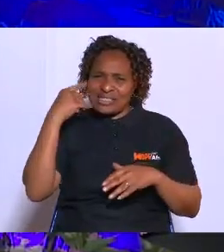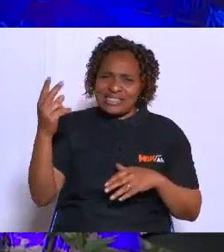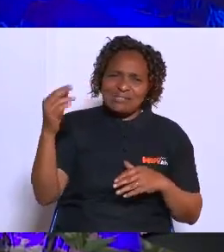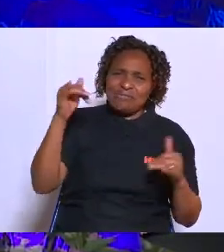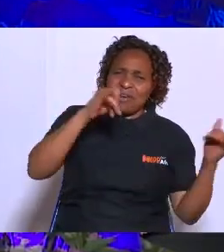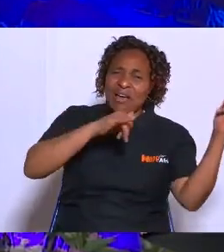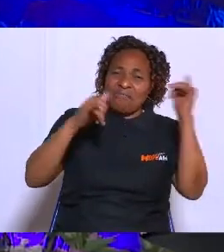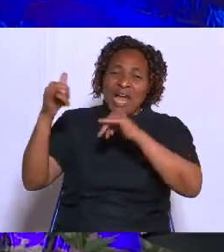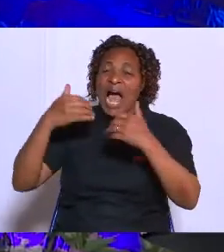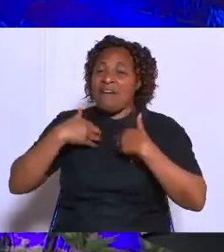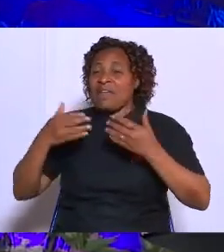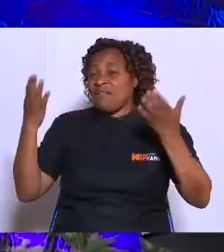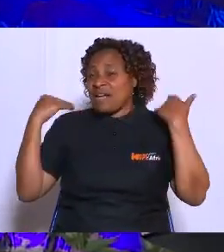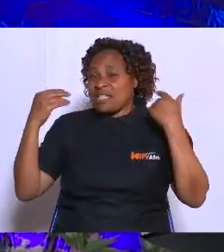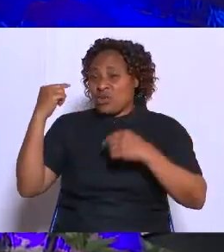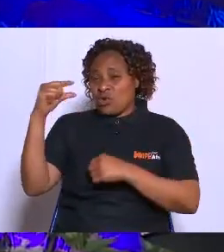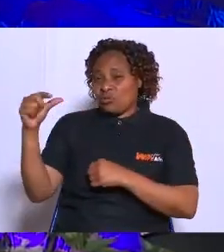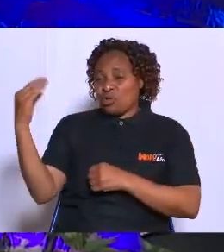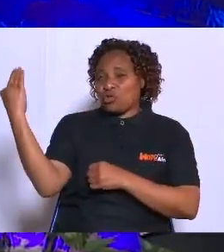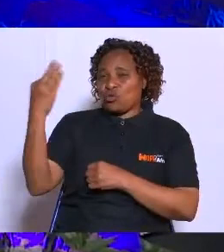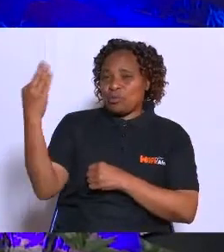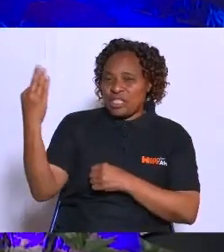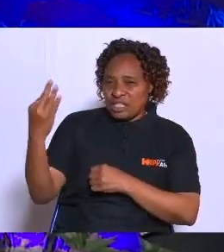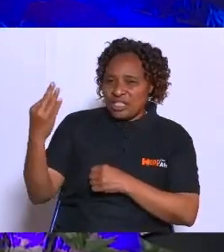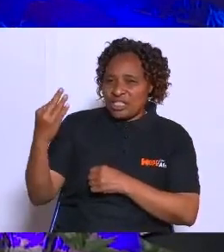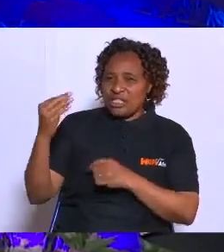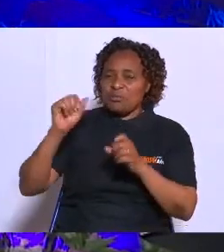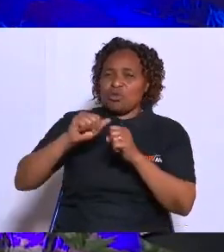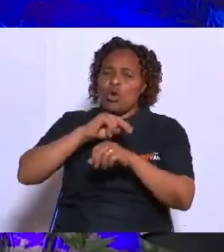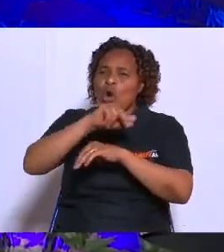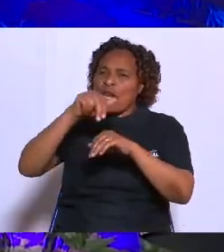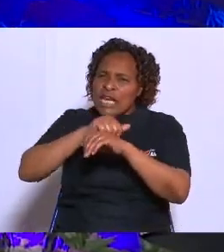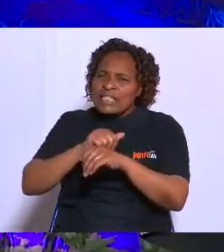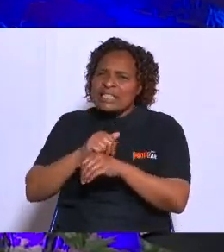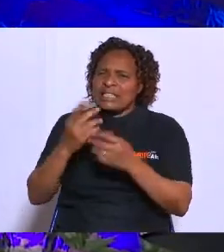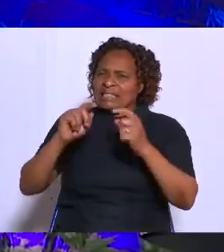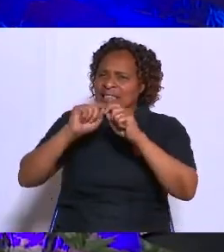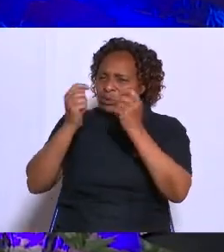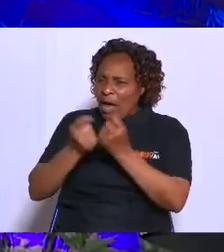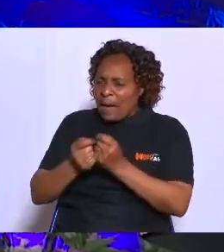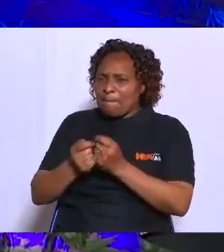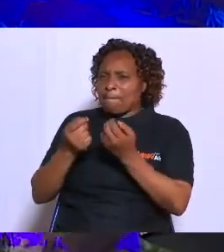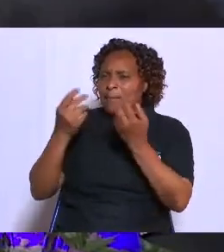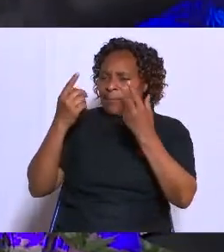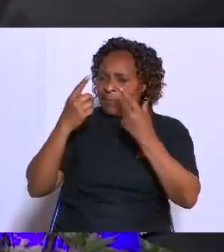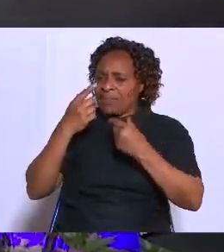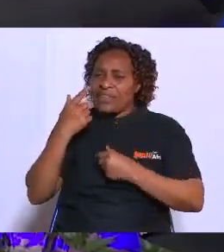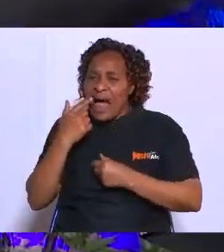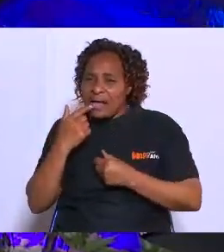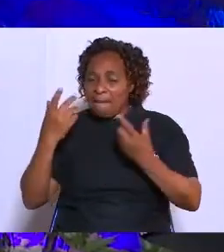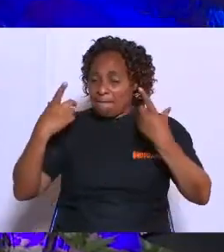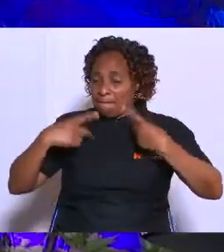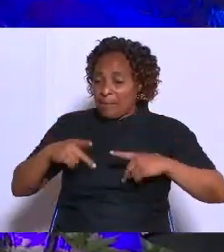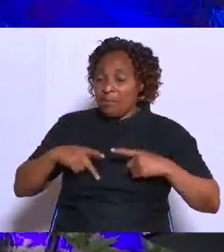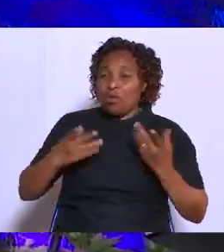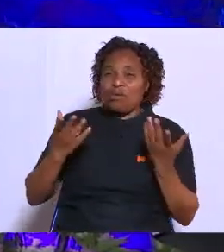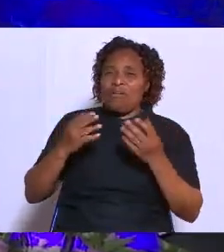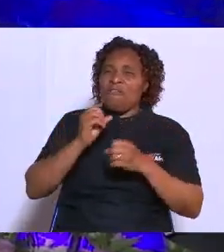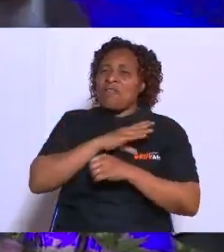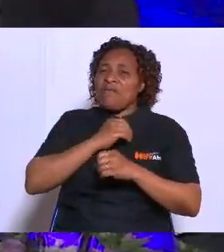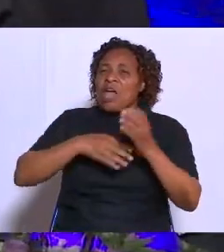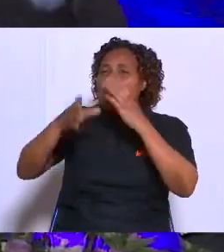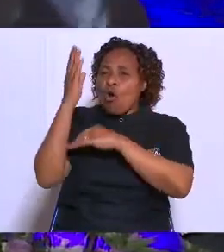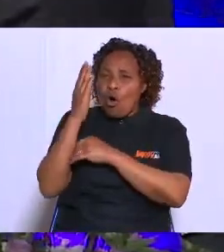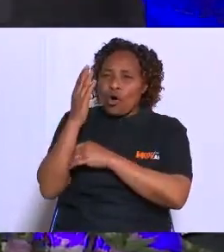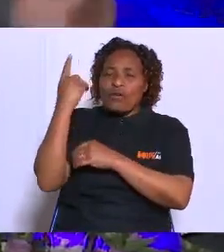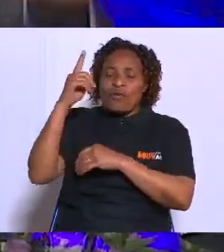the Everlasting gospel to preach to them the dwell on the earth to Every Nation Kindred tongue and people saying fear God give glory to